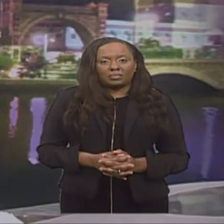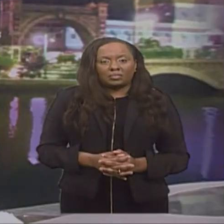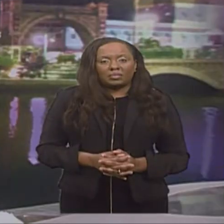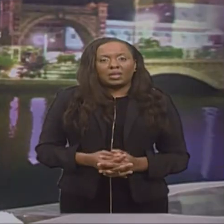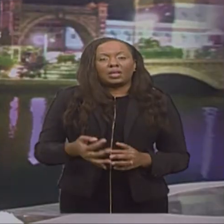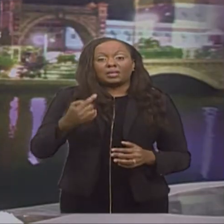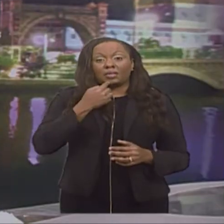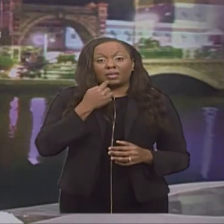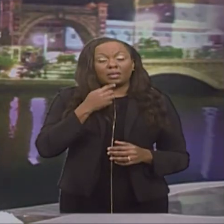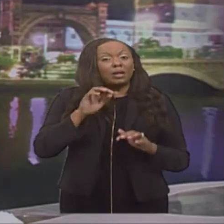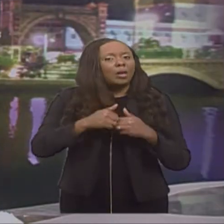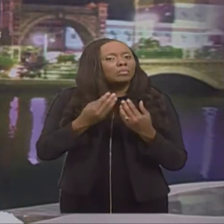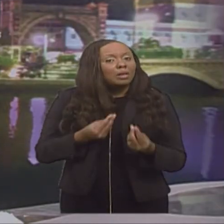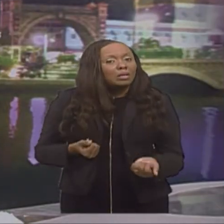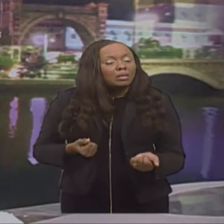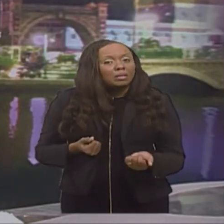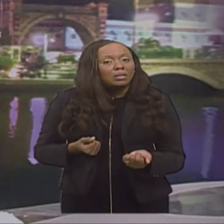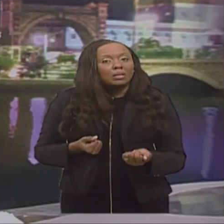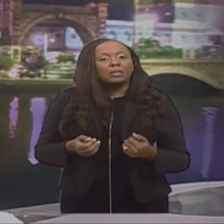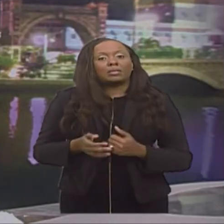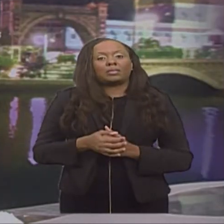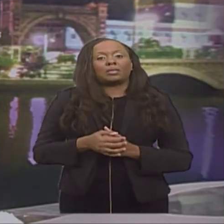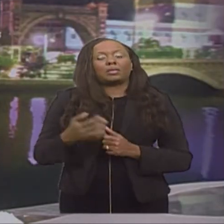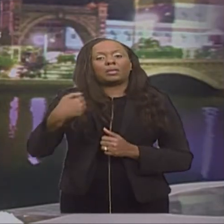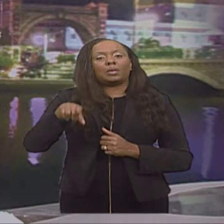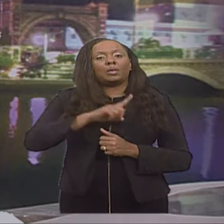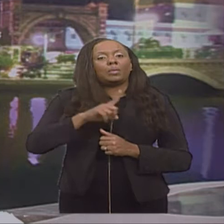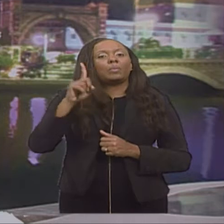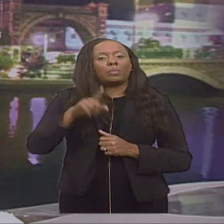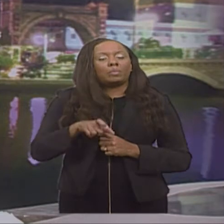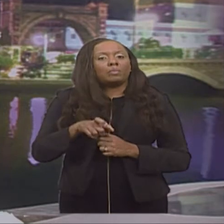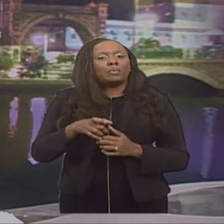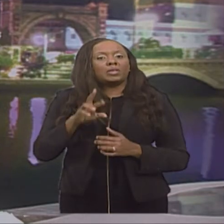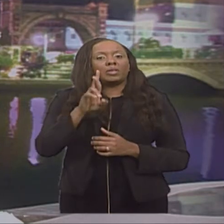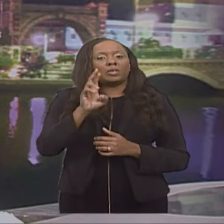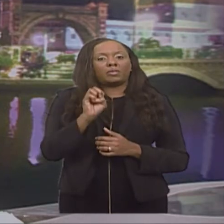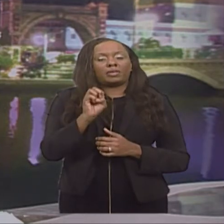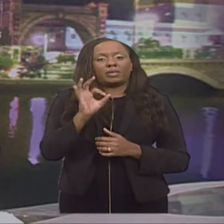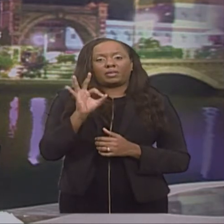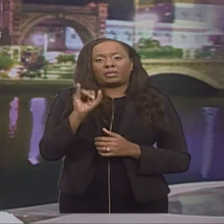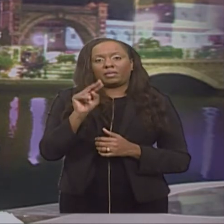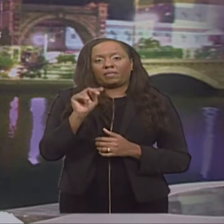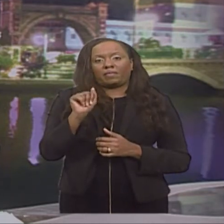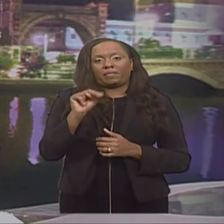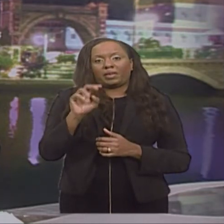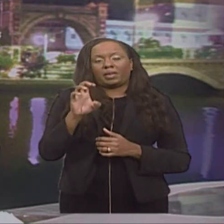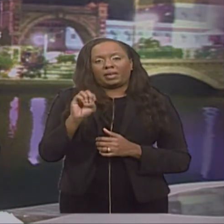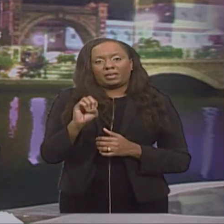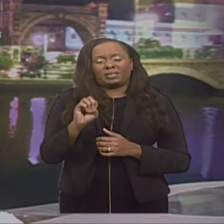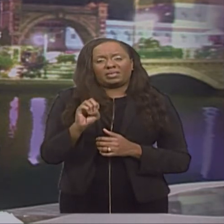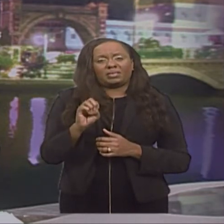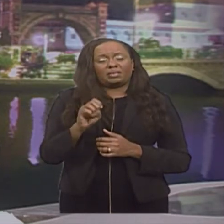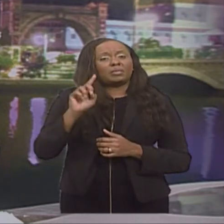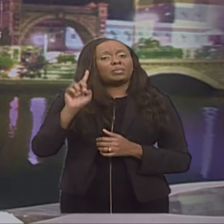Mr. Arthur says the only solution now is to refinance the country's debt, as other countries in the region have done. He also believes that one of